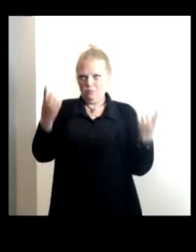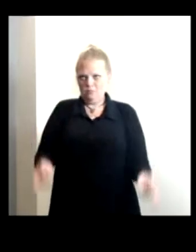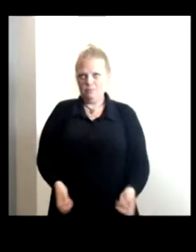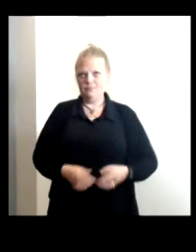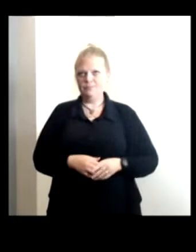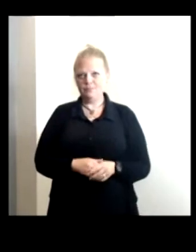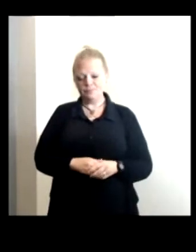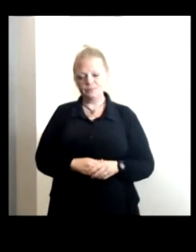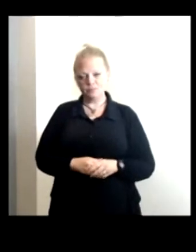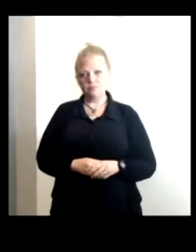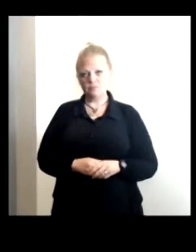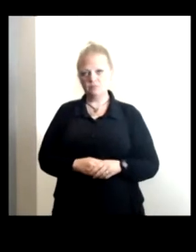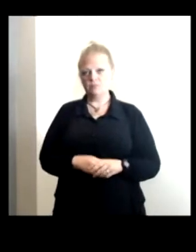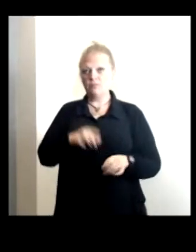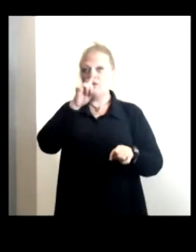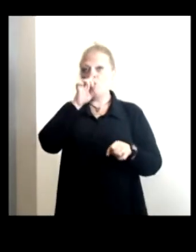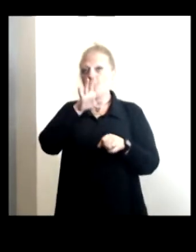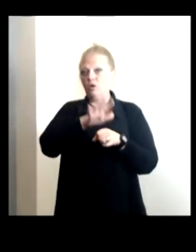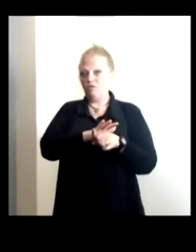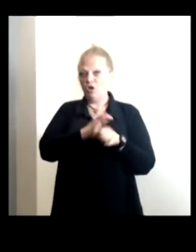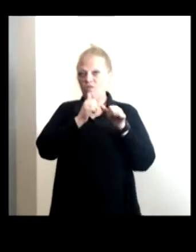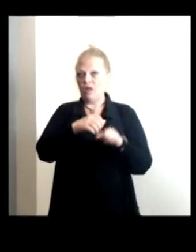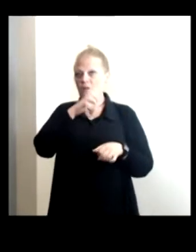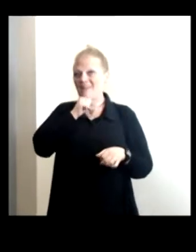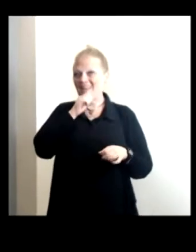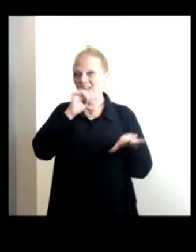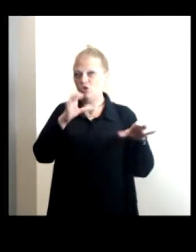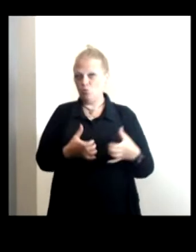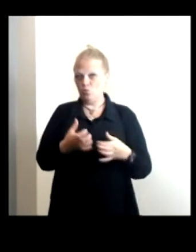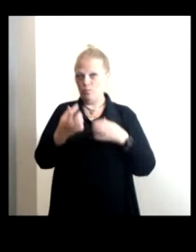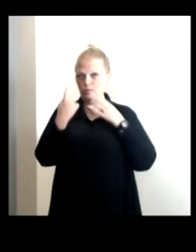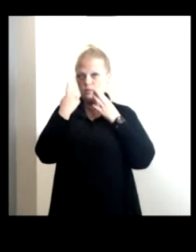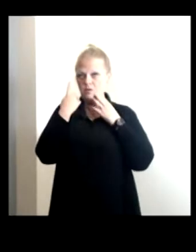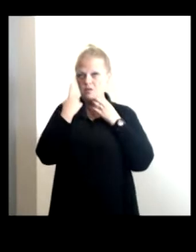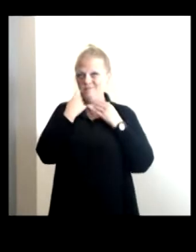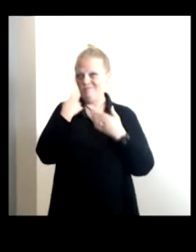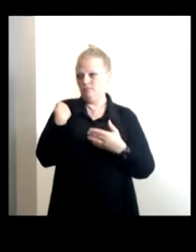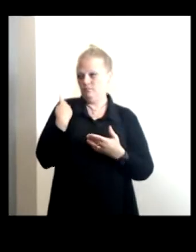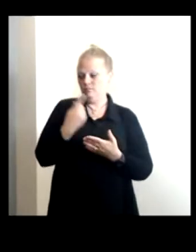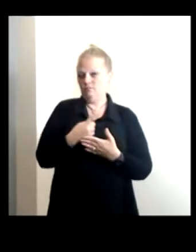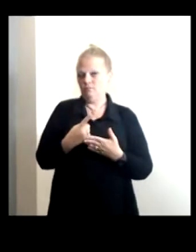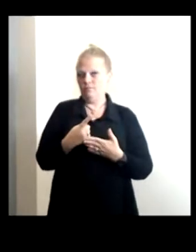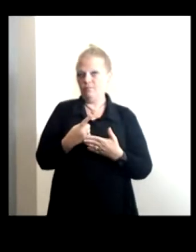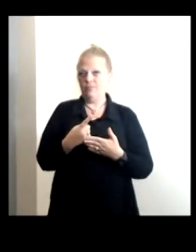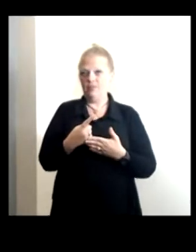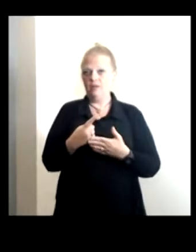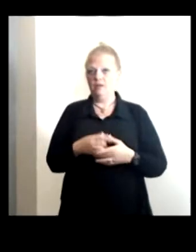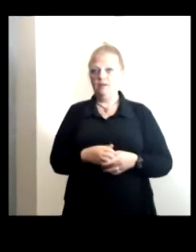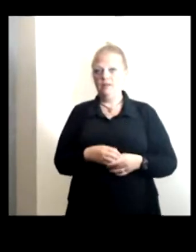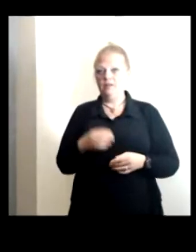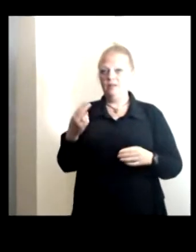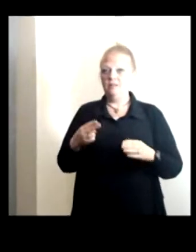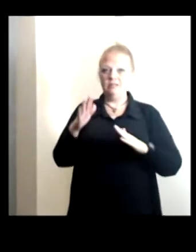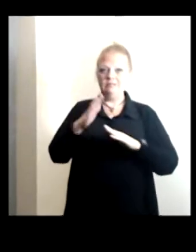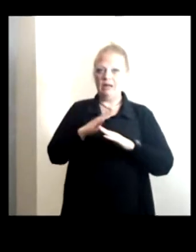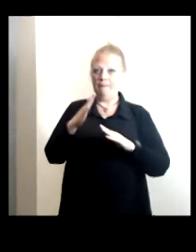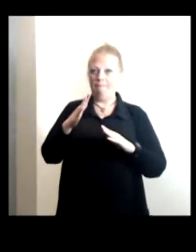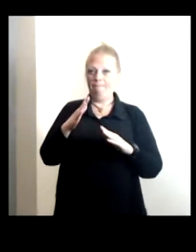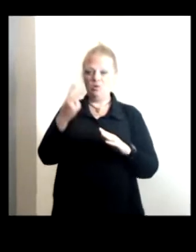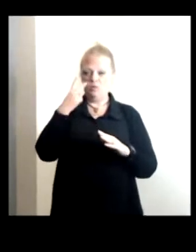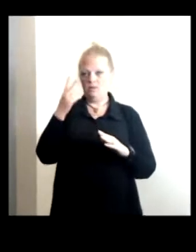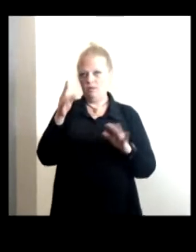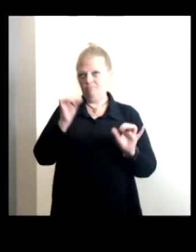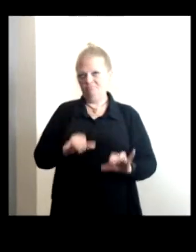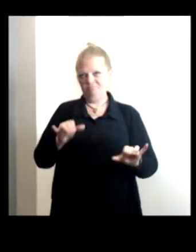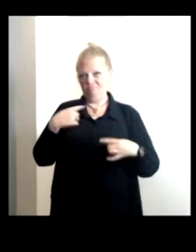time. Confirmed cases by age groups for the last week. The highest age group category, once again, as we've seen for